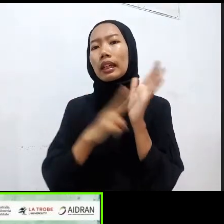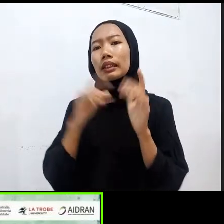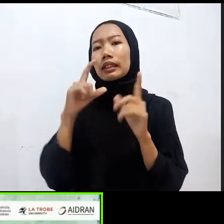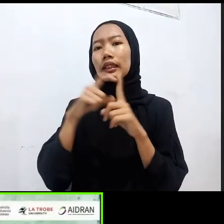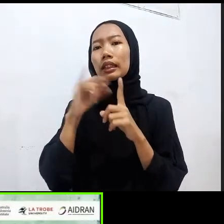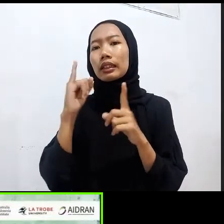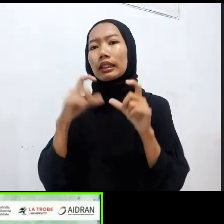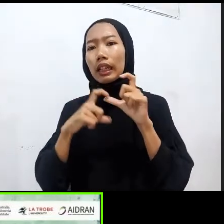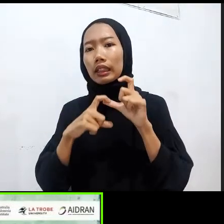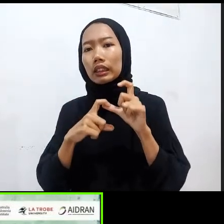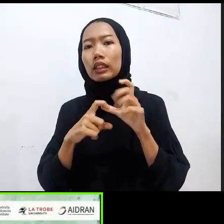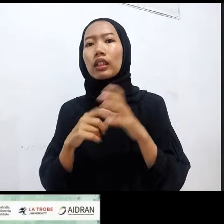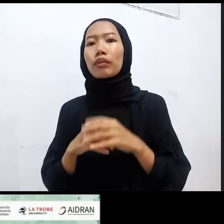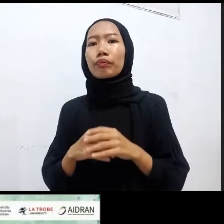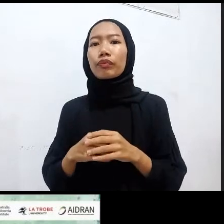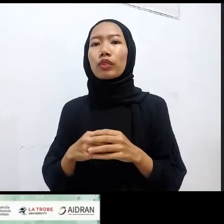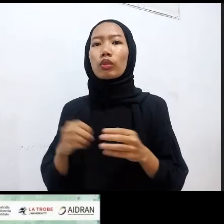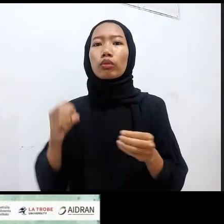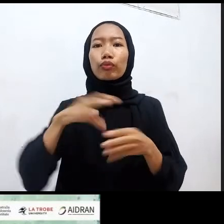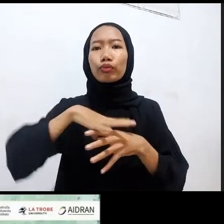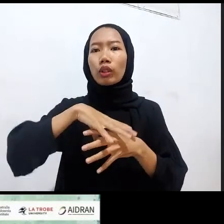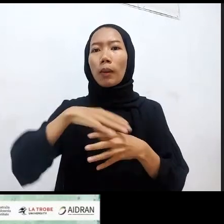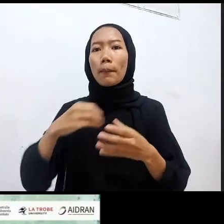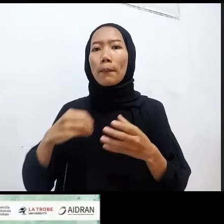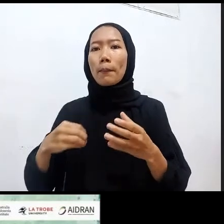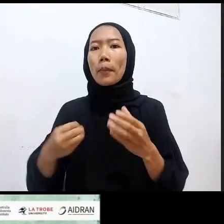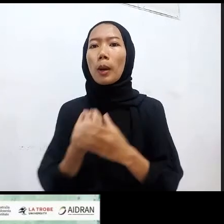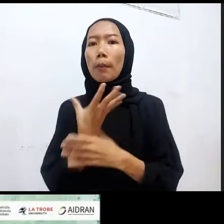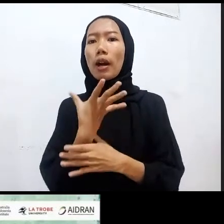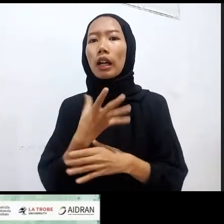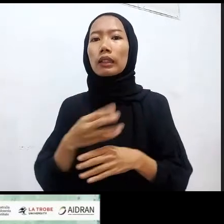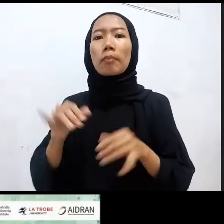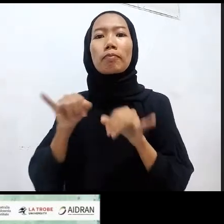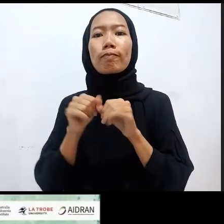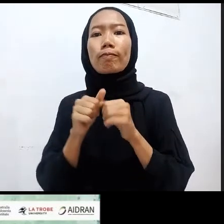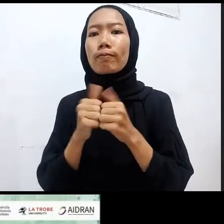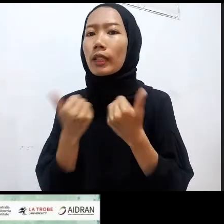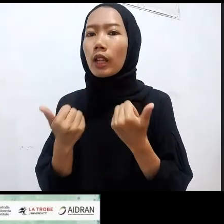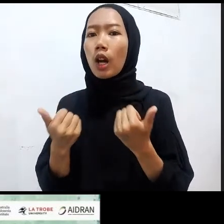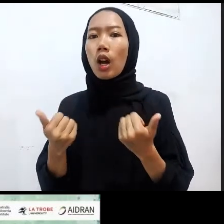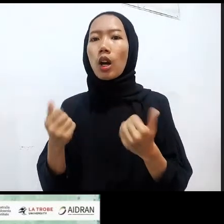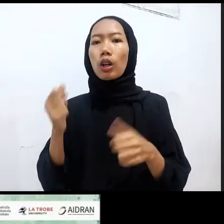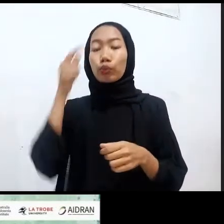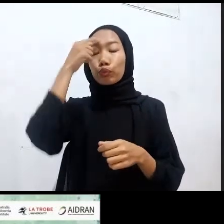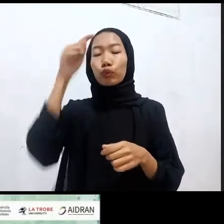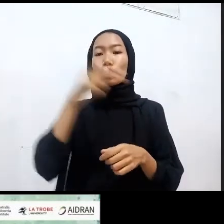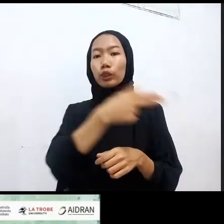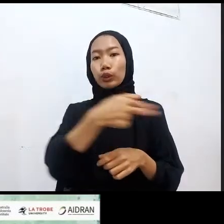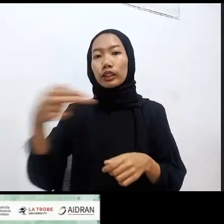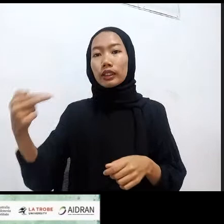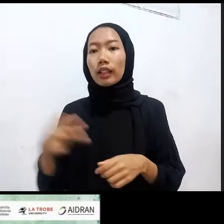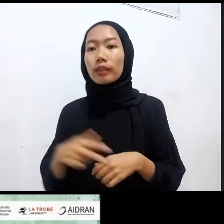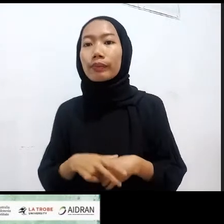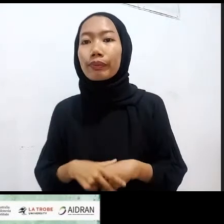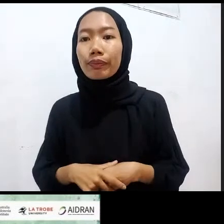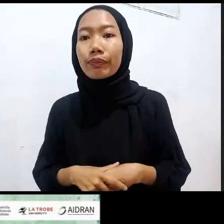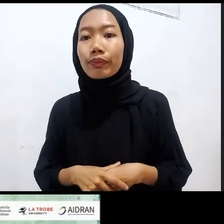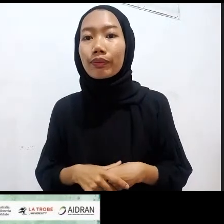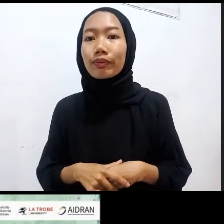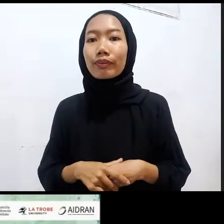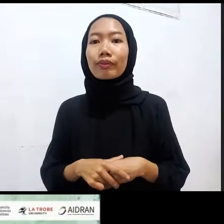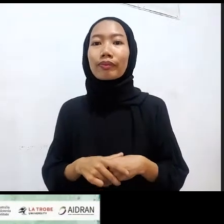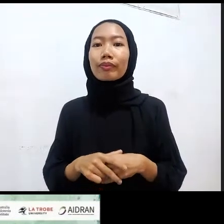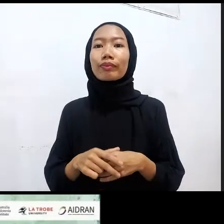in Indonesia. I'm very happy to come anytime, and one day I'd like to come back to Indonesia and actually meet you all again